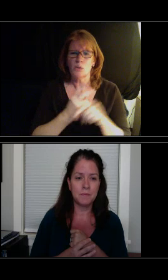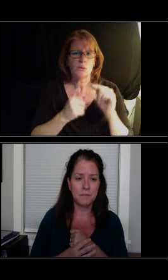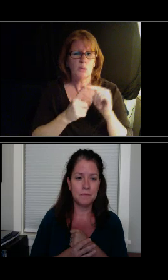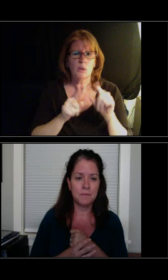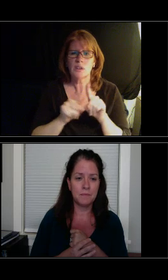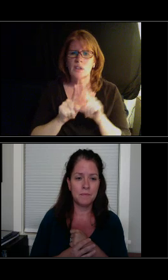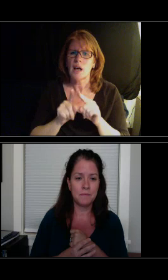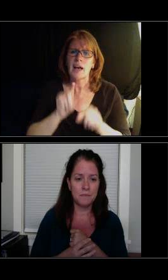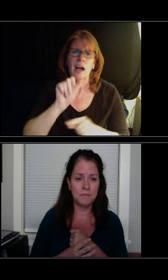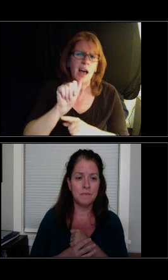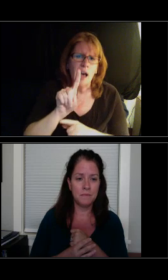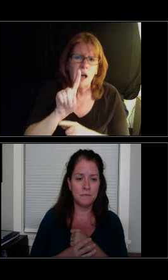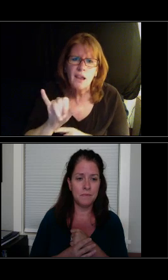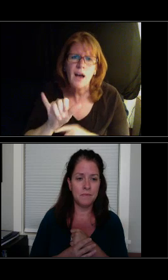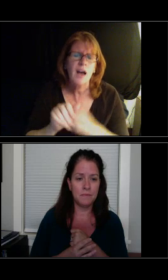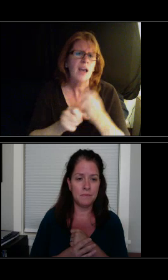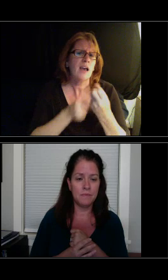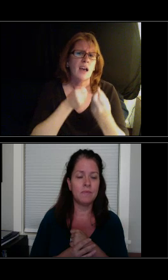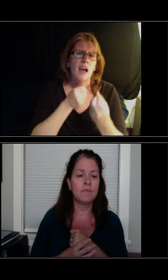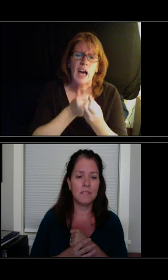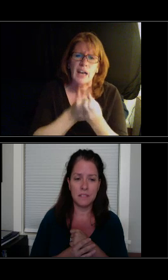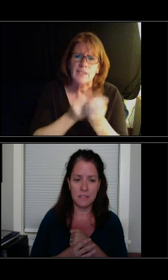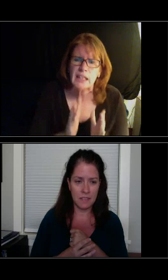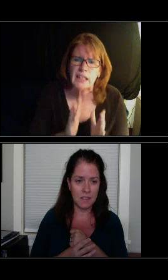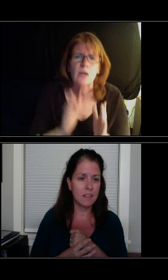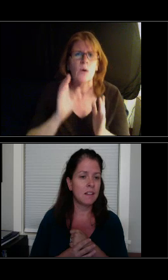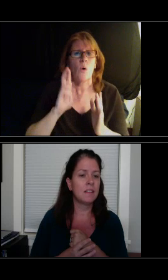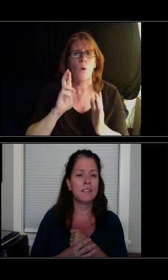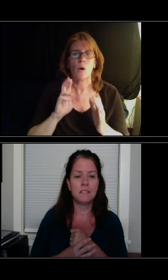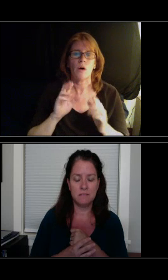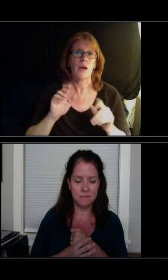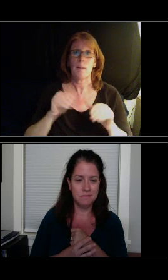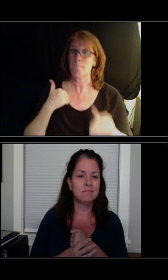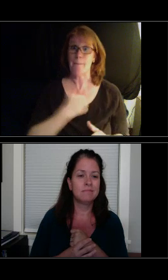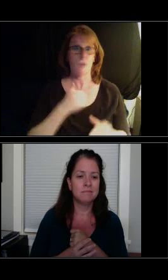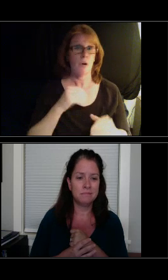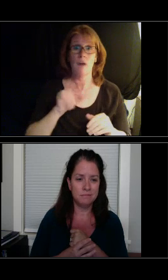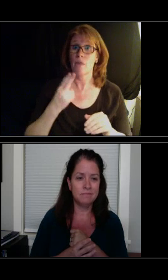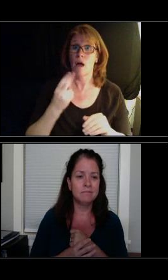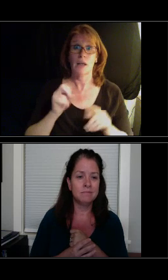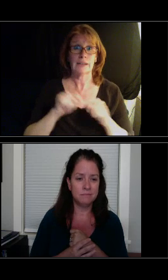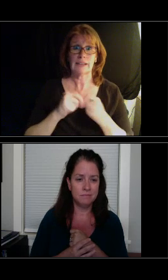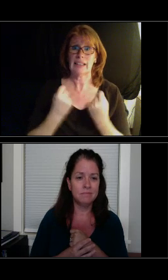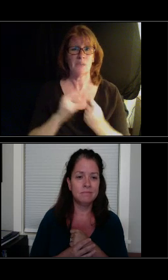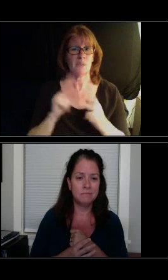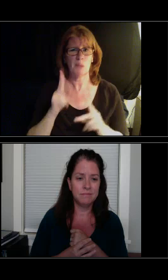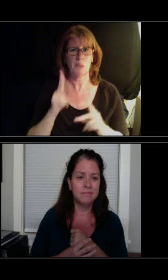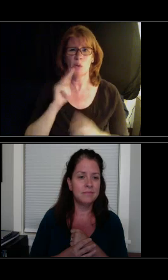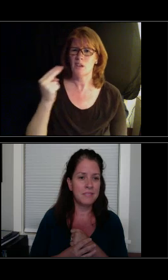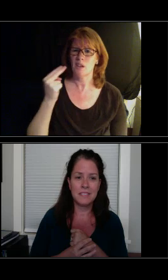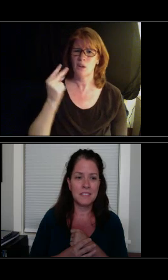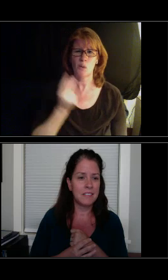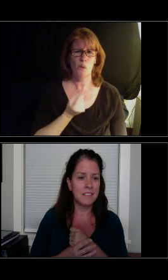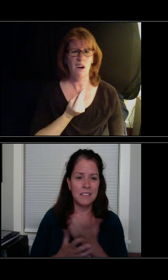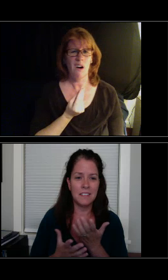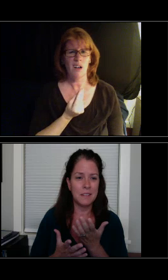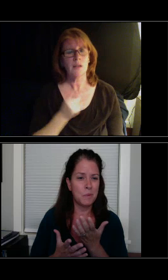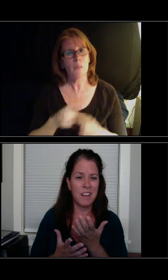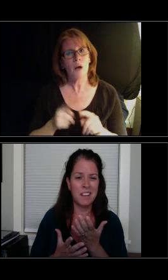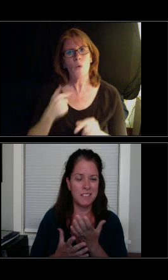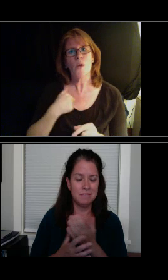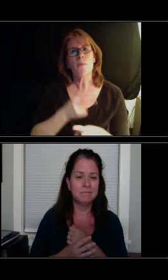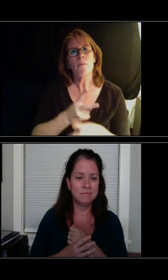understanding, that they may help with some of those with some of the professionals really understanding what we're saying,